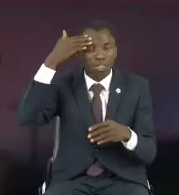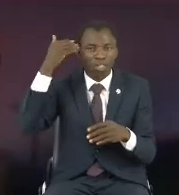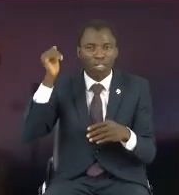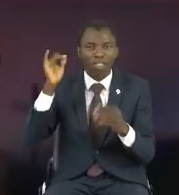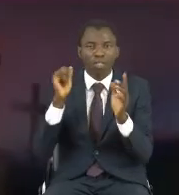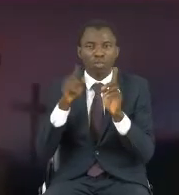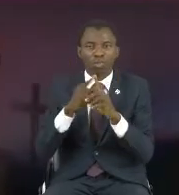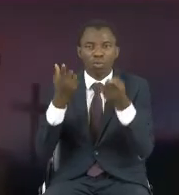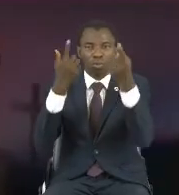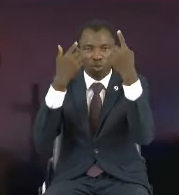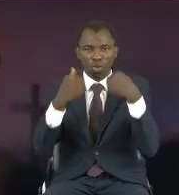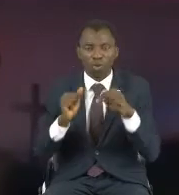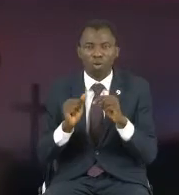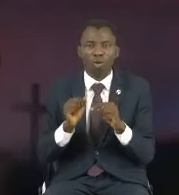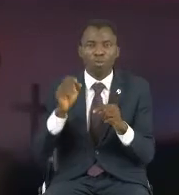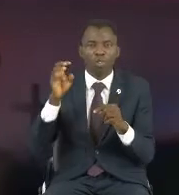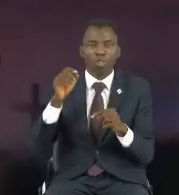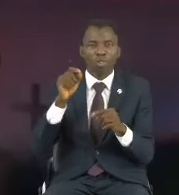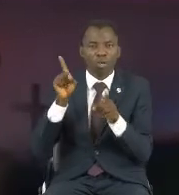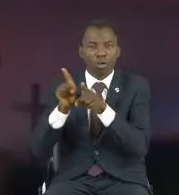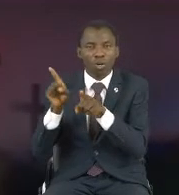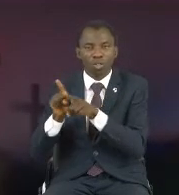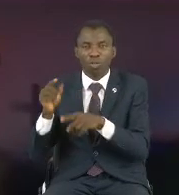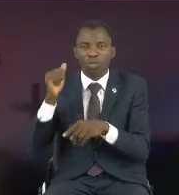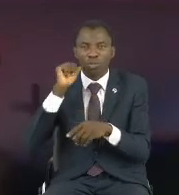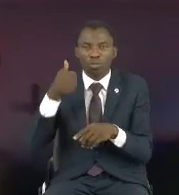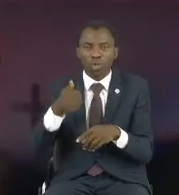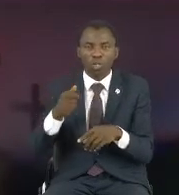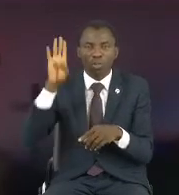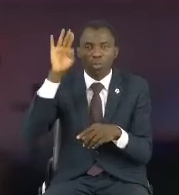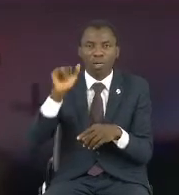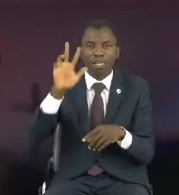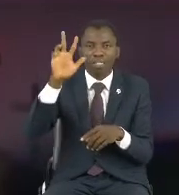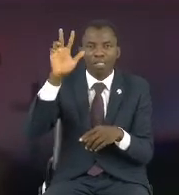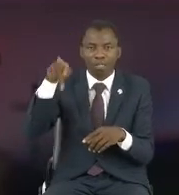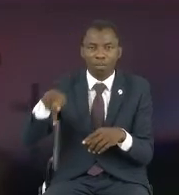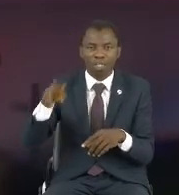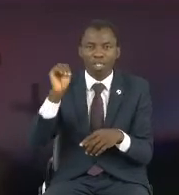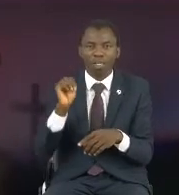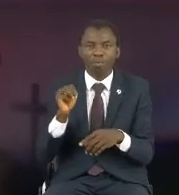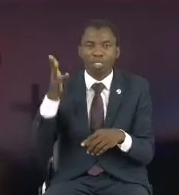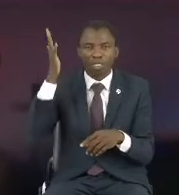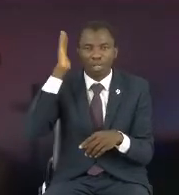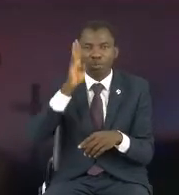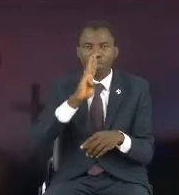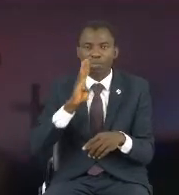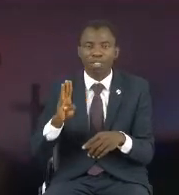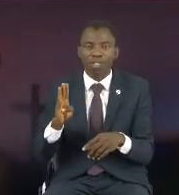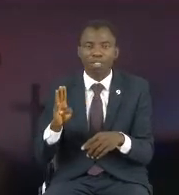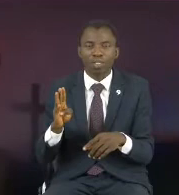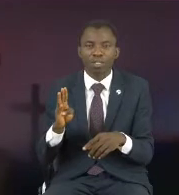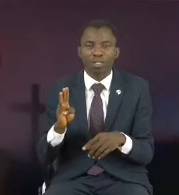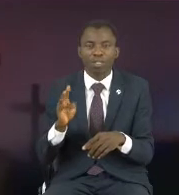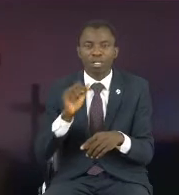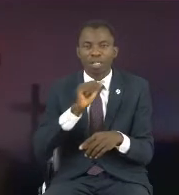attend. You also, tomorrow, by 3 p.m., there will be a